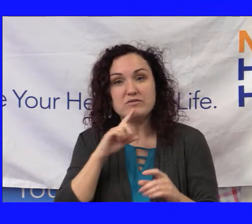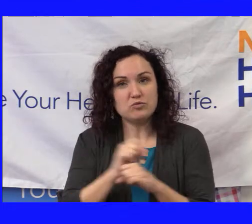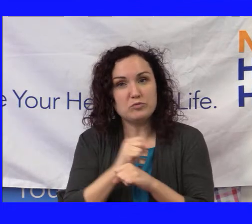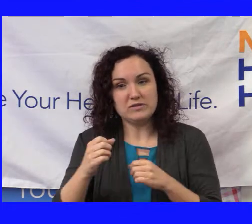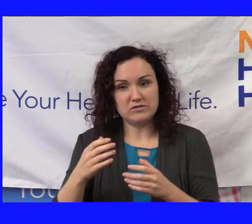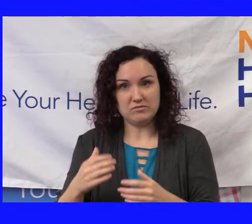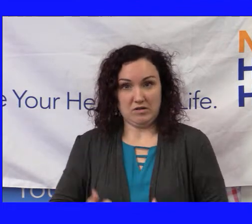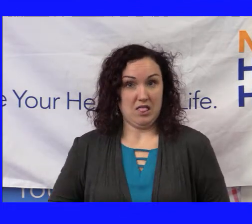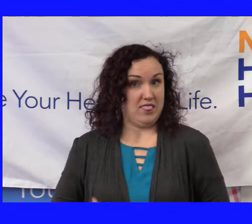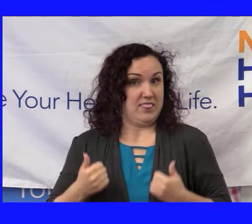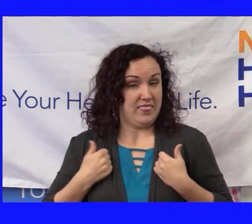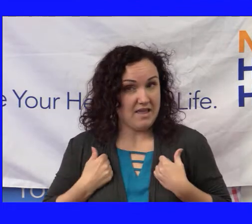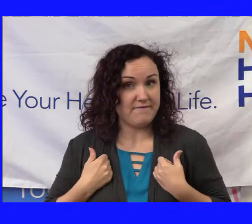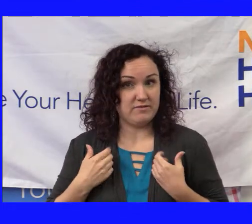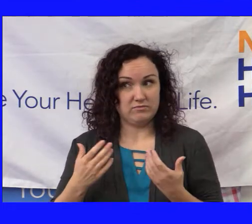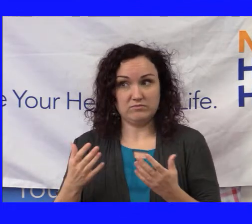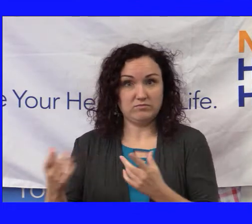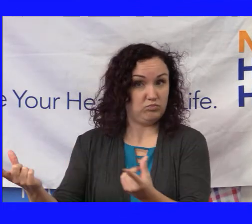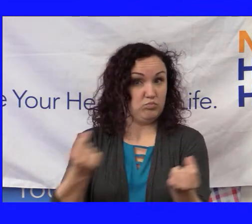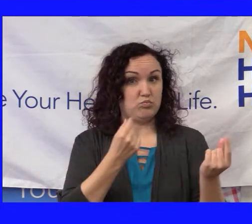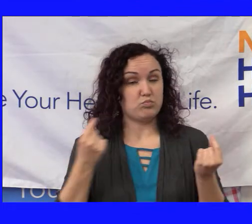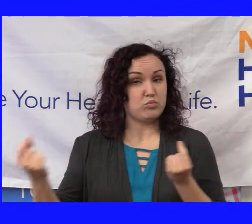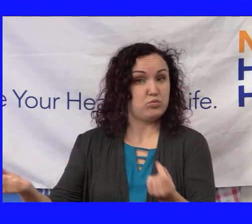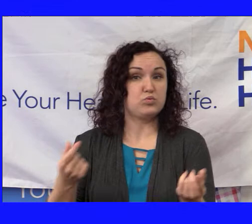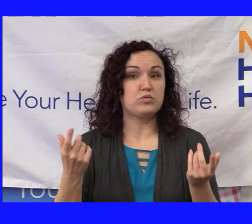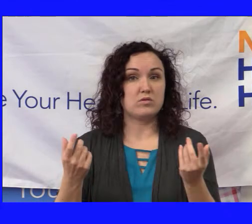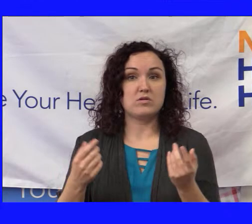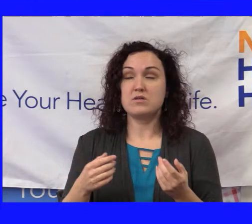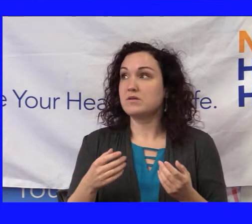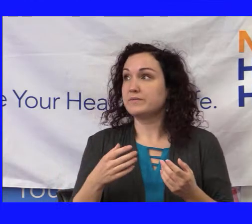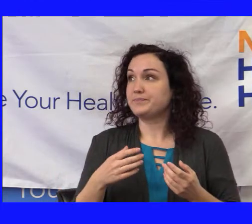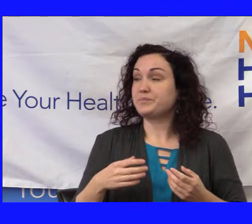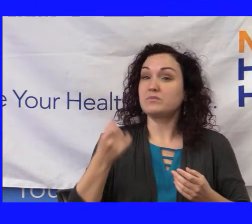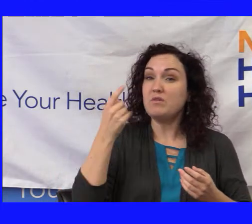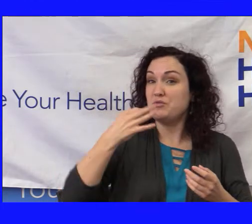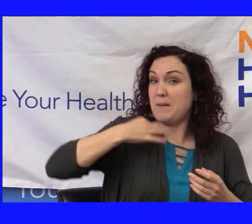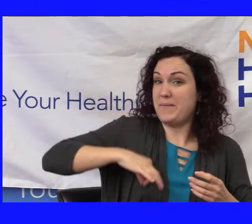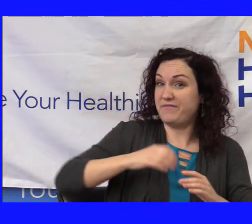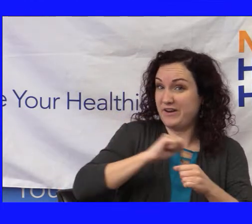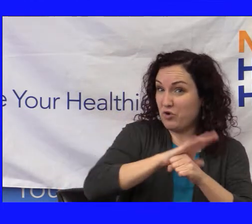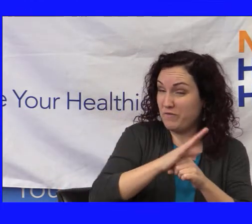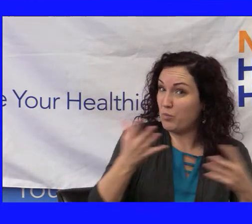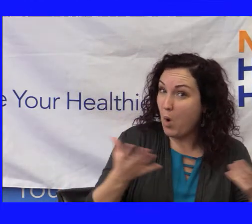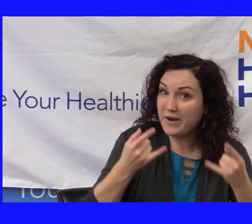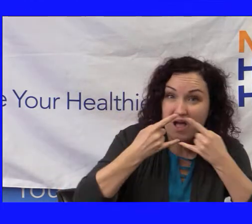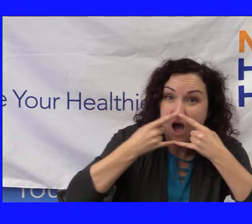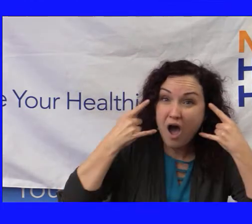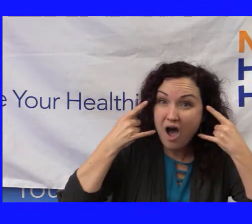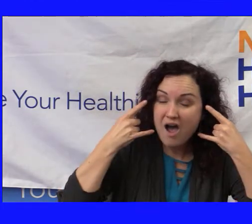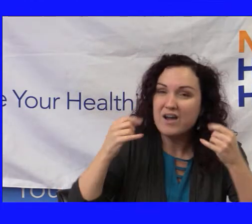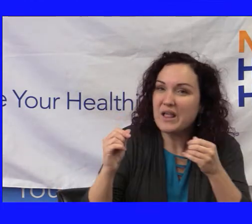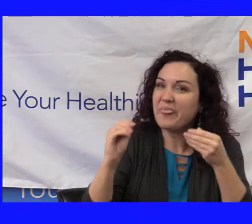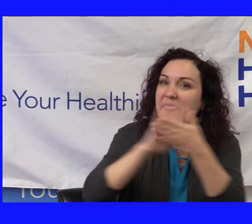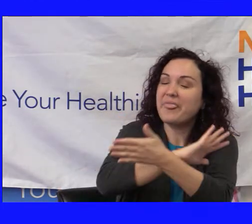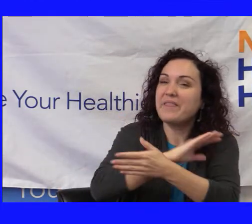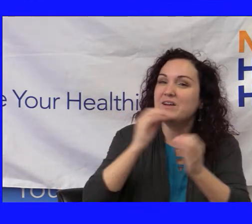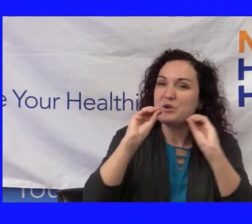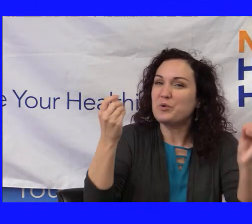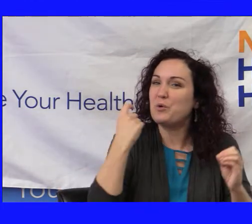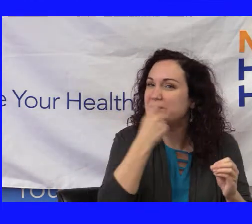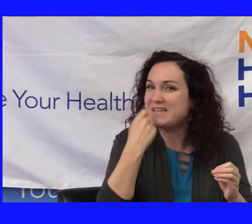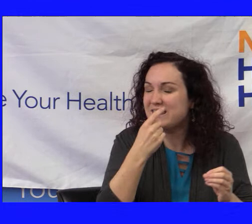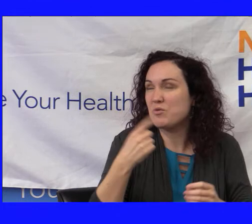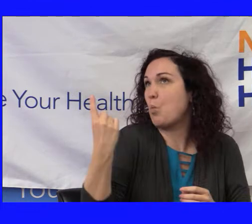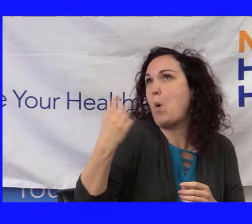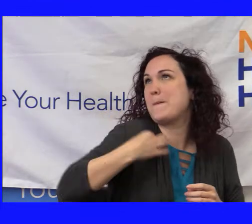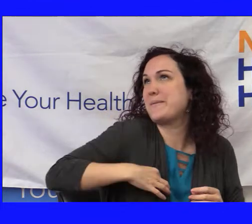world. The only benefit of COVID that I can see is that you wear a mask so people can't tell you don't have teeth. But that's not something that I'm